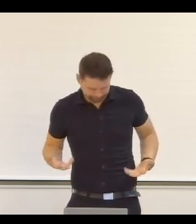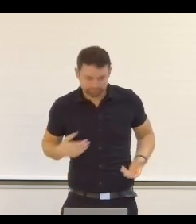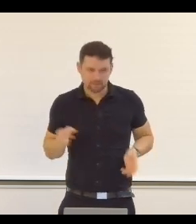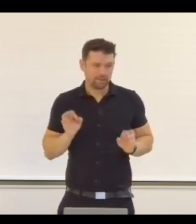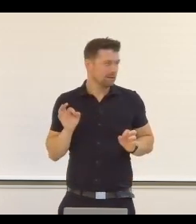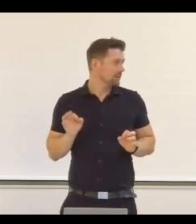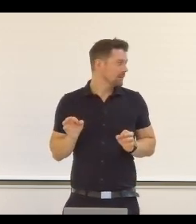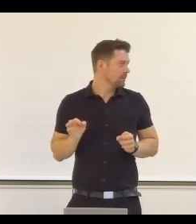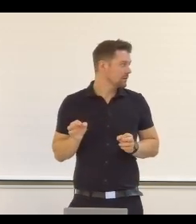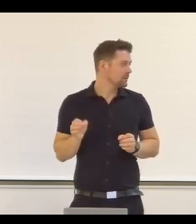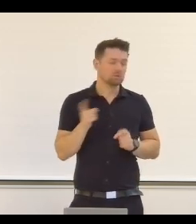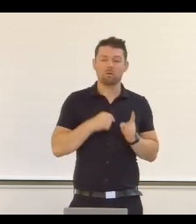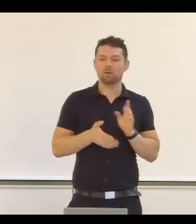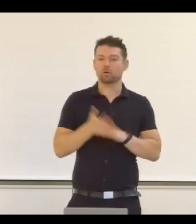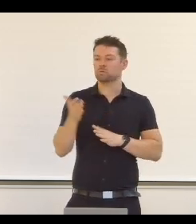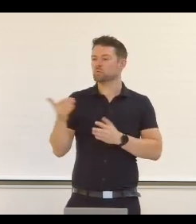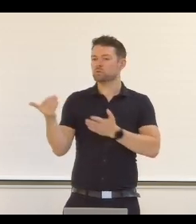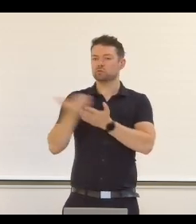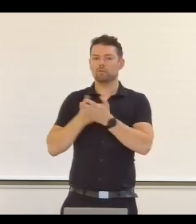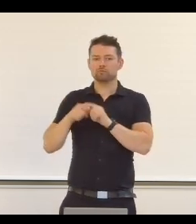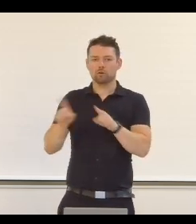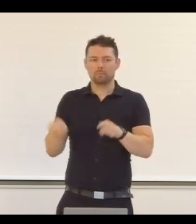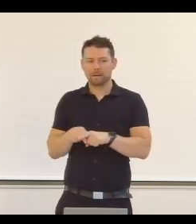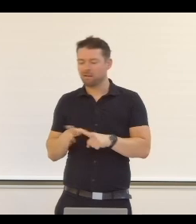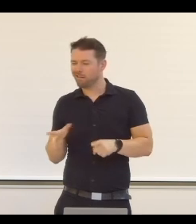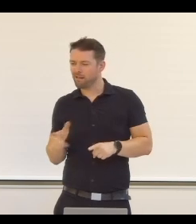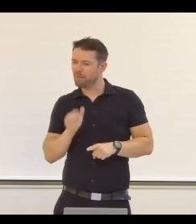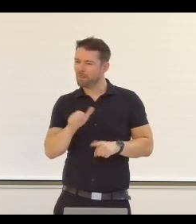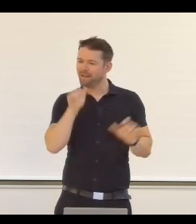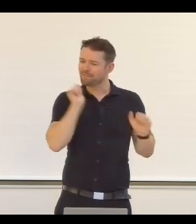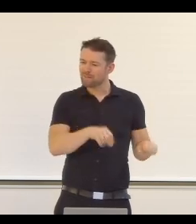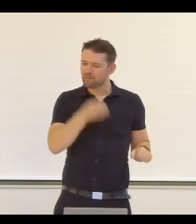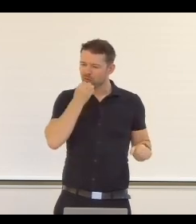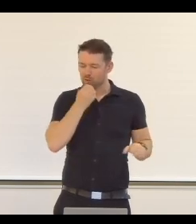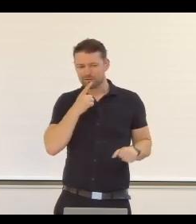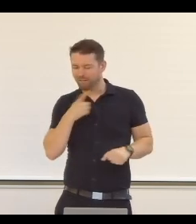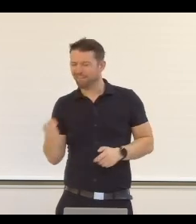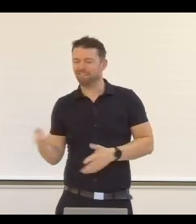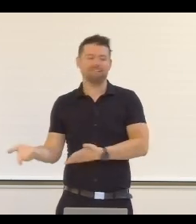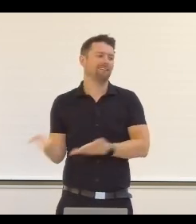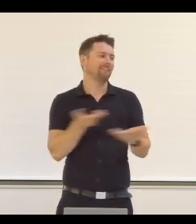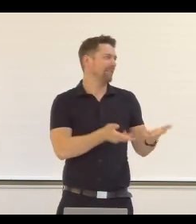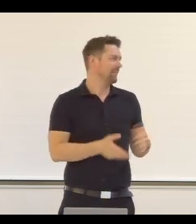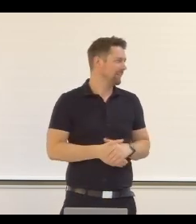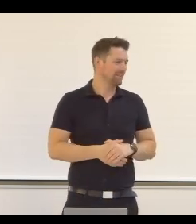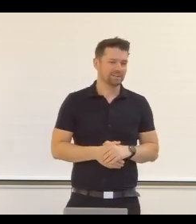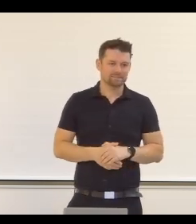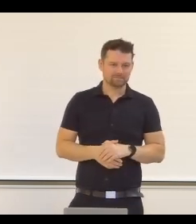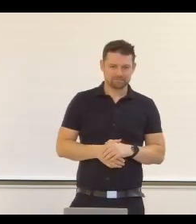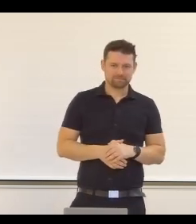So we would just go to the storage room and bring the food that we knew they liked, like here, some, tuna with oil for you.